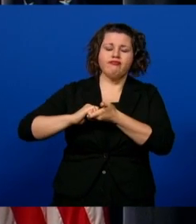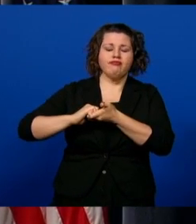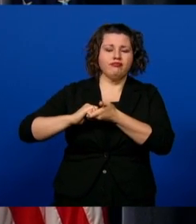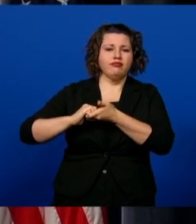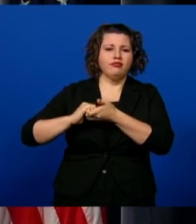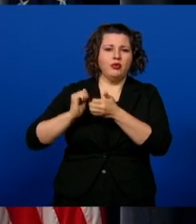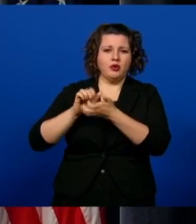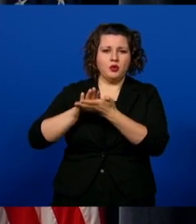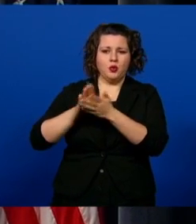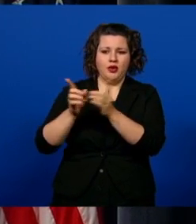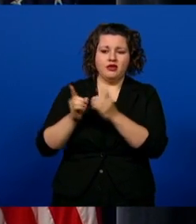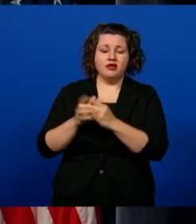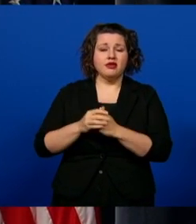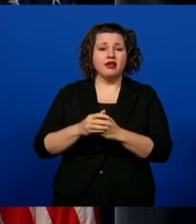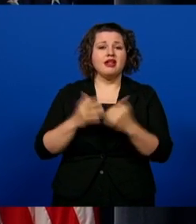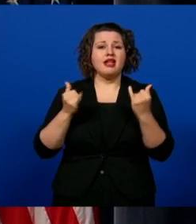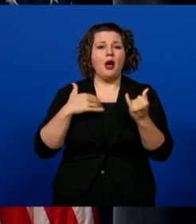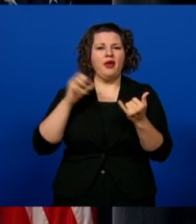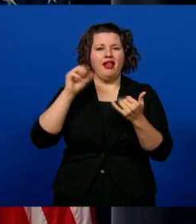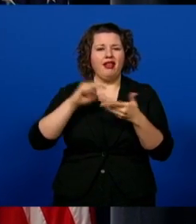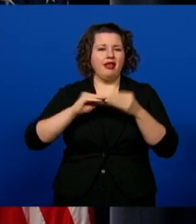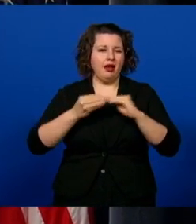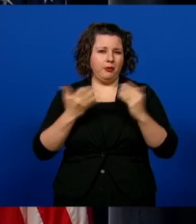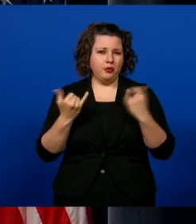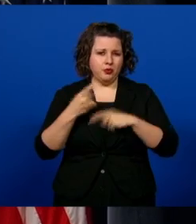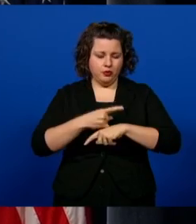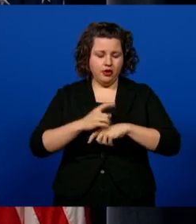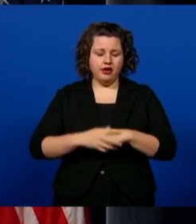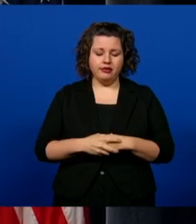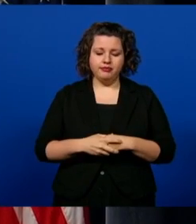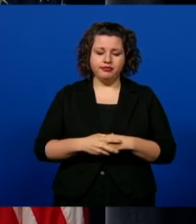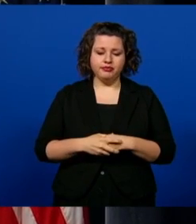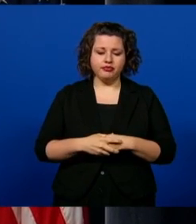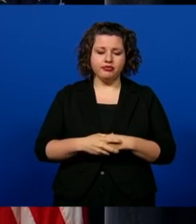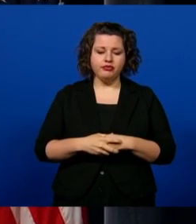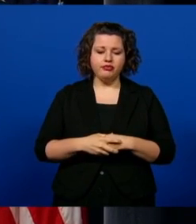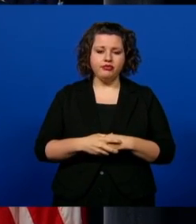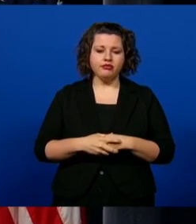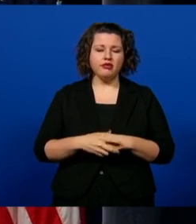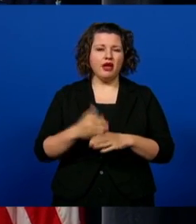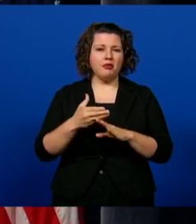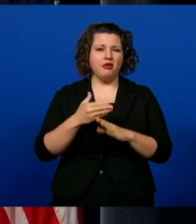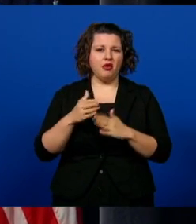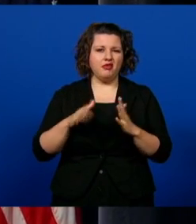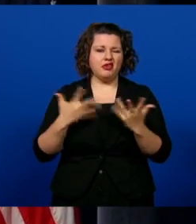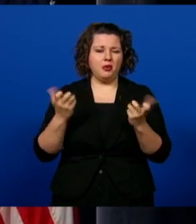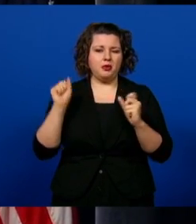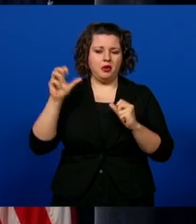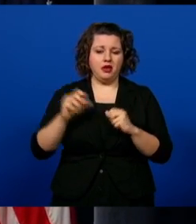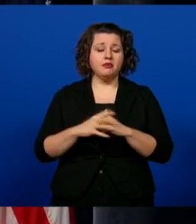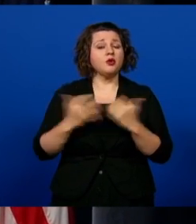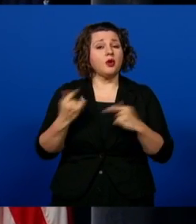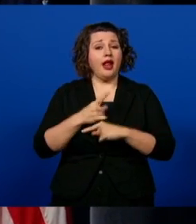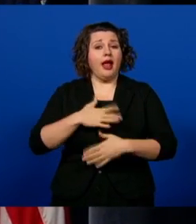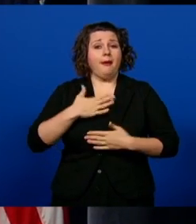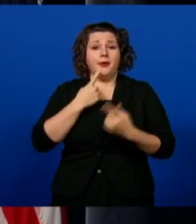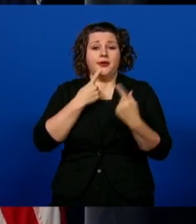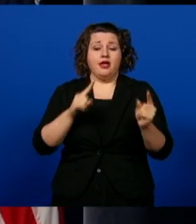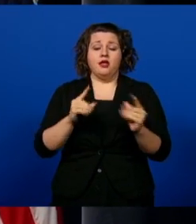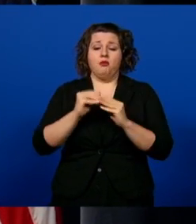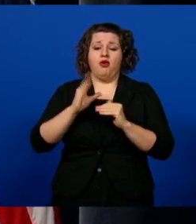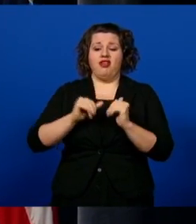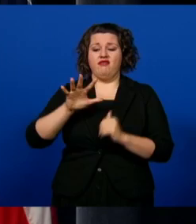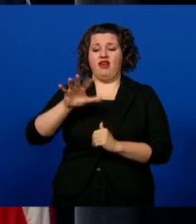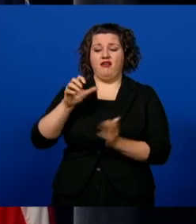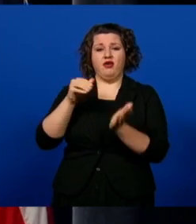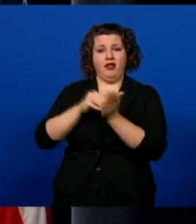districts. I want to quickly go through some of the numbers for today before we wrap up. Today, I'm pleased to announce that more than